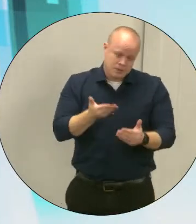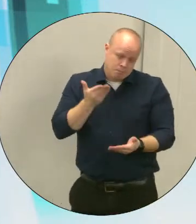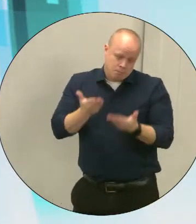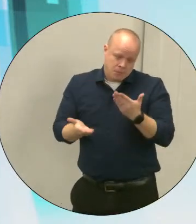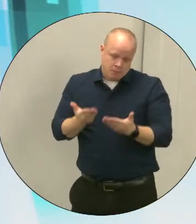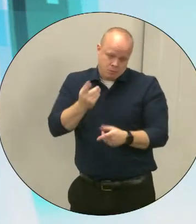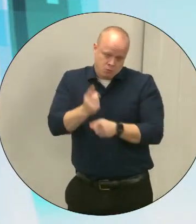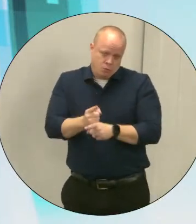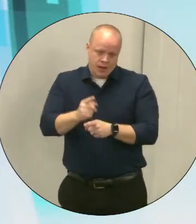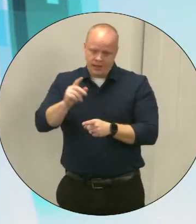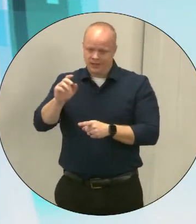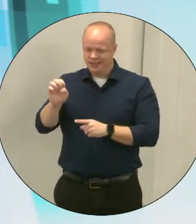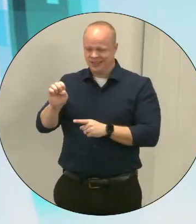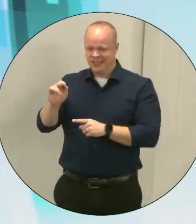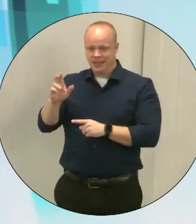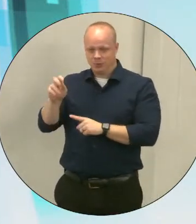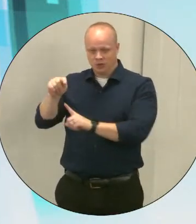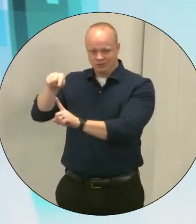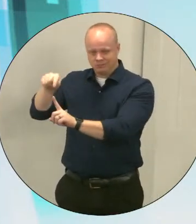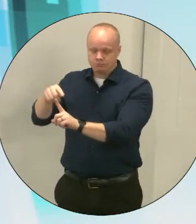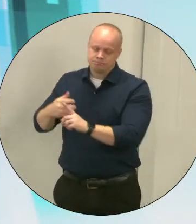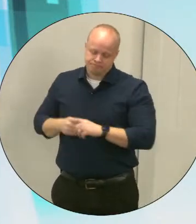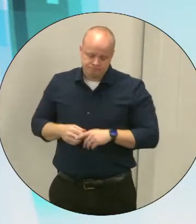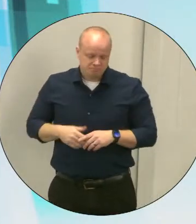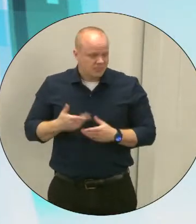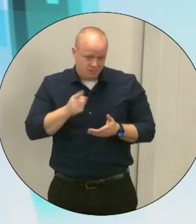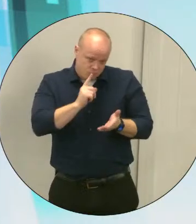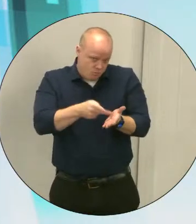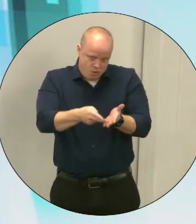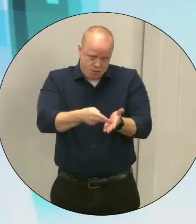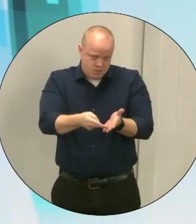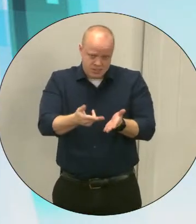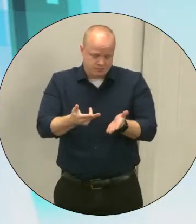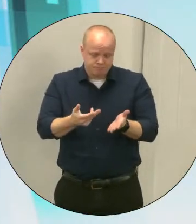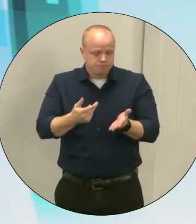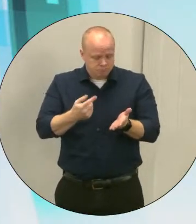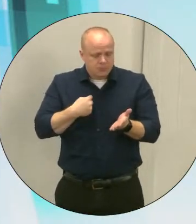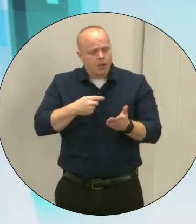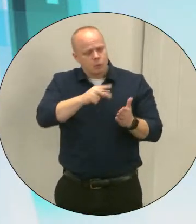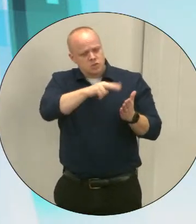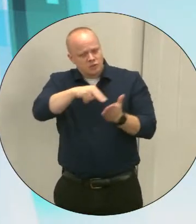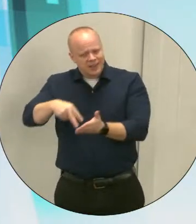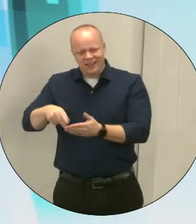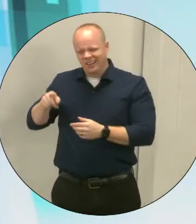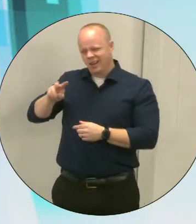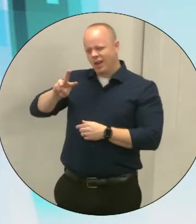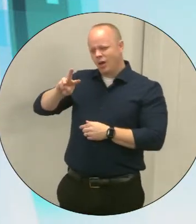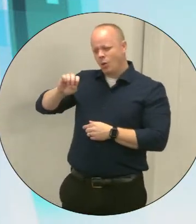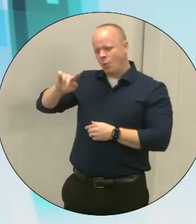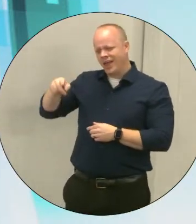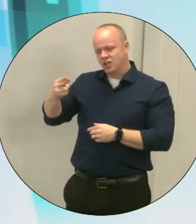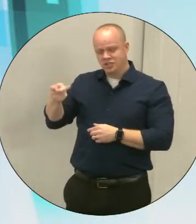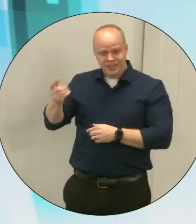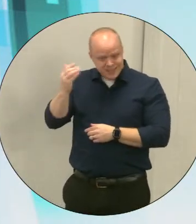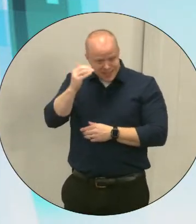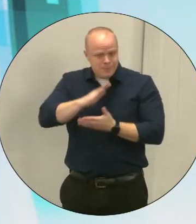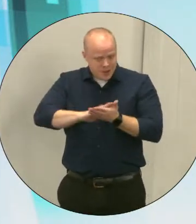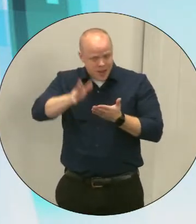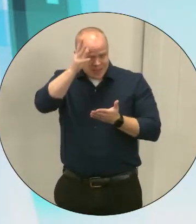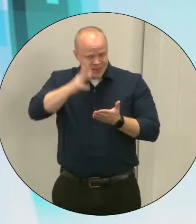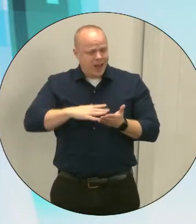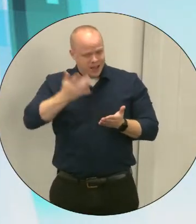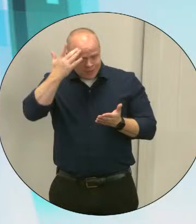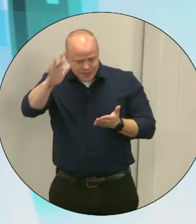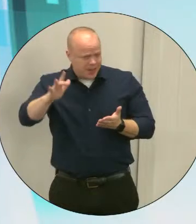Ebert. And honestly, I was reading up on Welsh a little bit. He seems like a nice guy. He's very